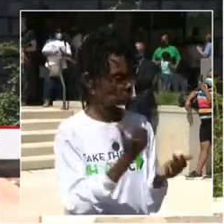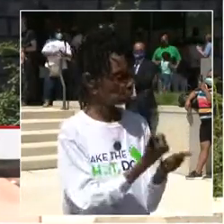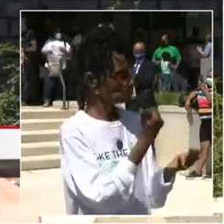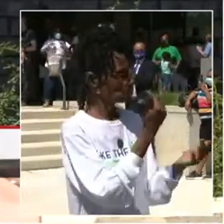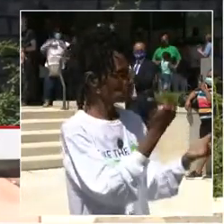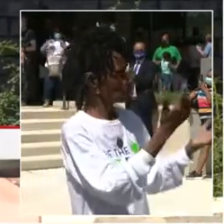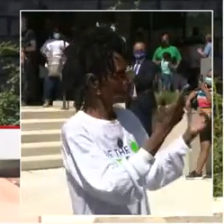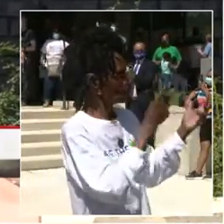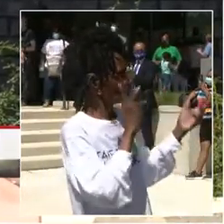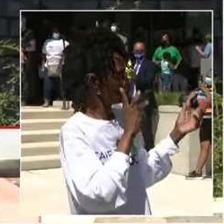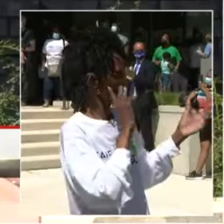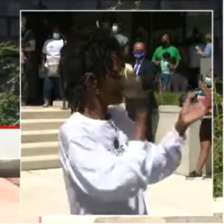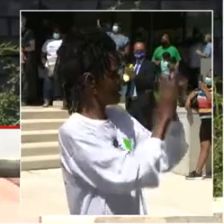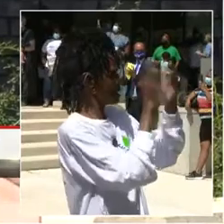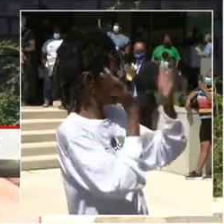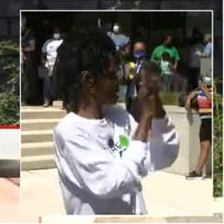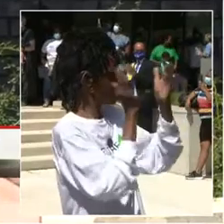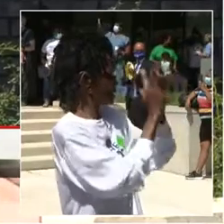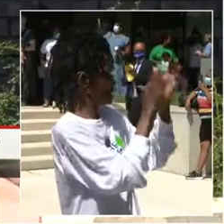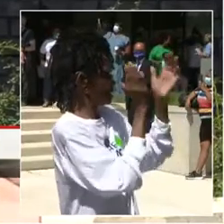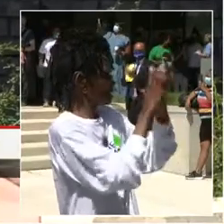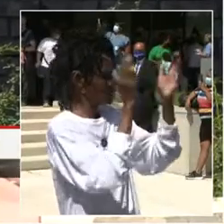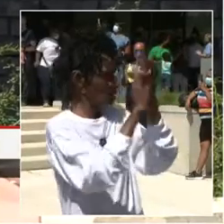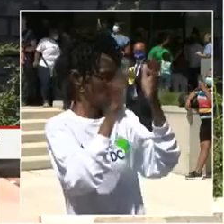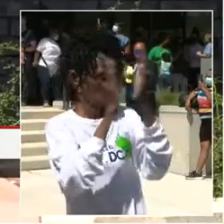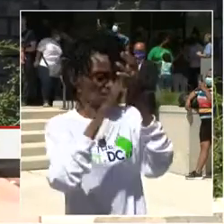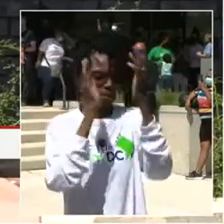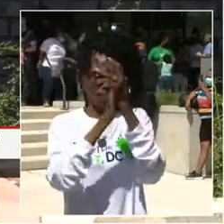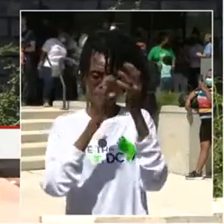both past and present.